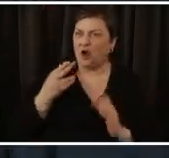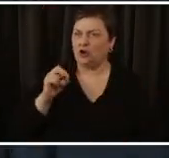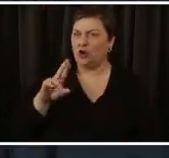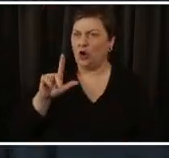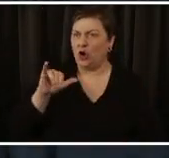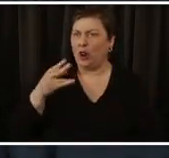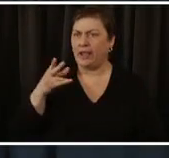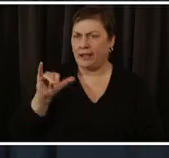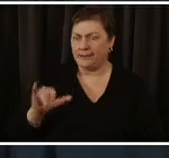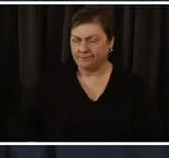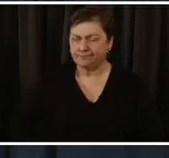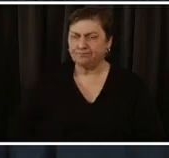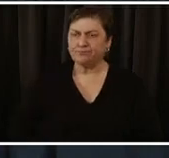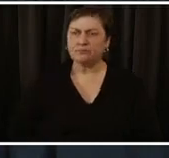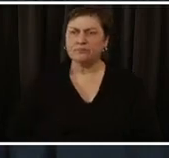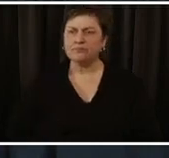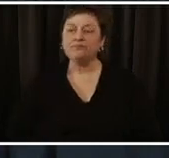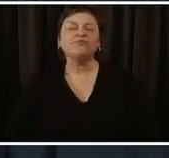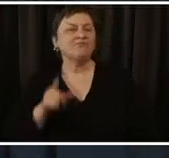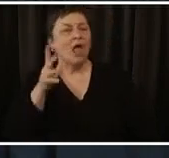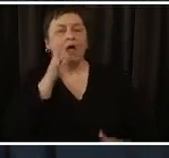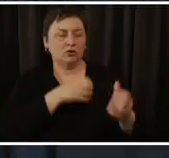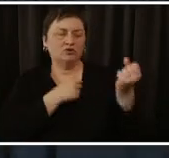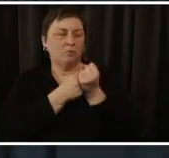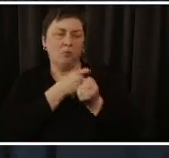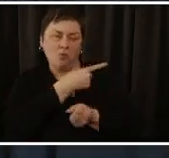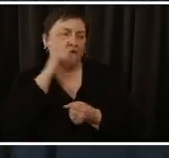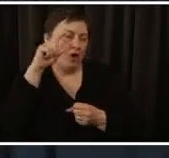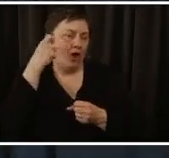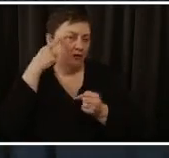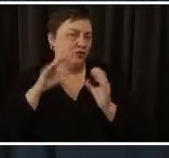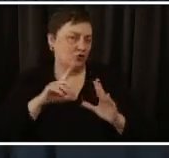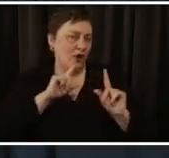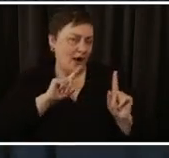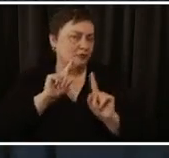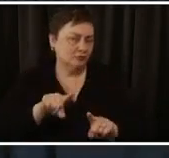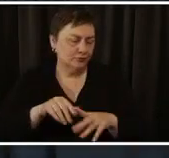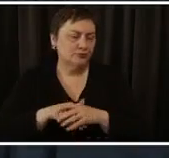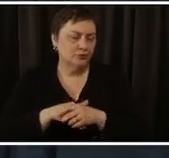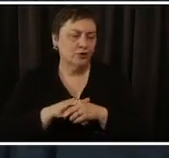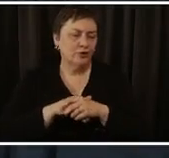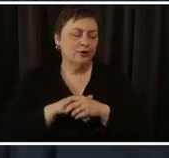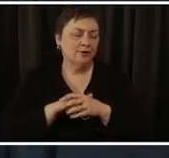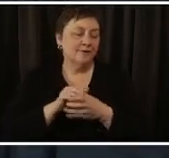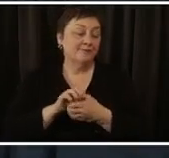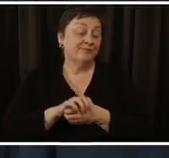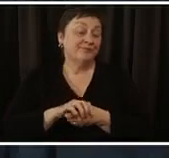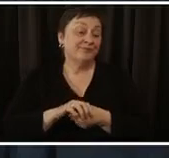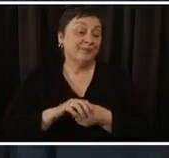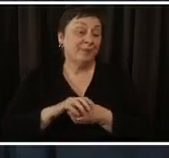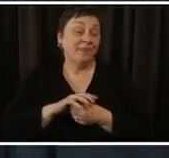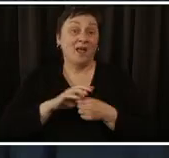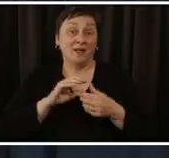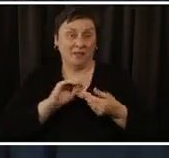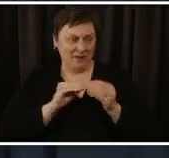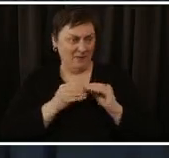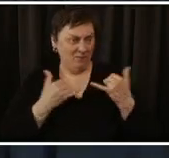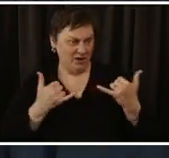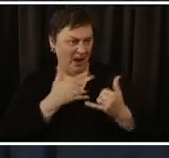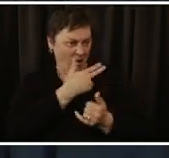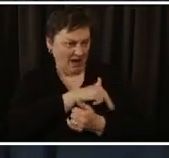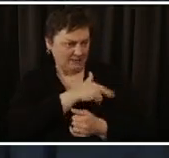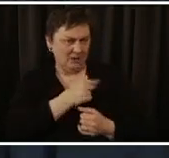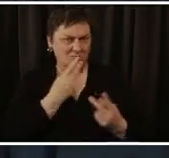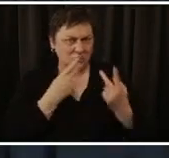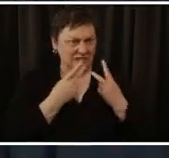Yeah, I would just reinforce what the governor said in that, I think these hospitalizations that we're seeing among younger individuals are